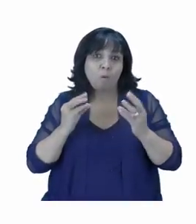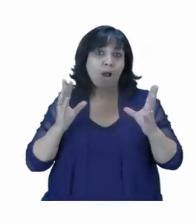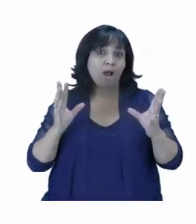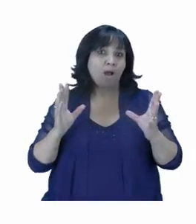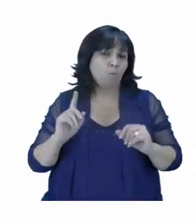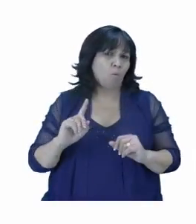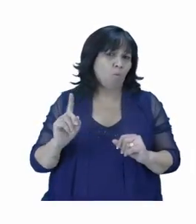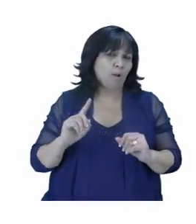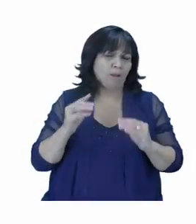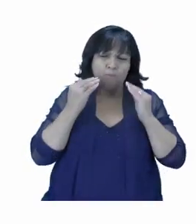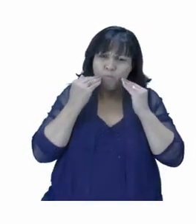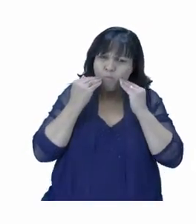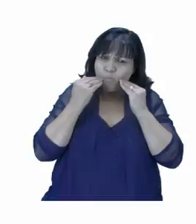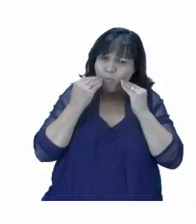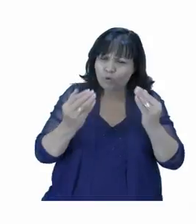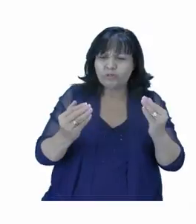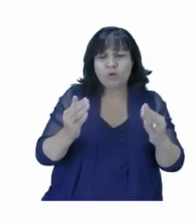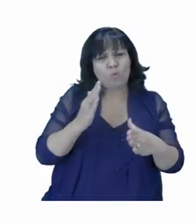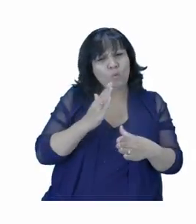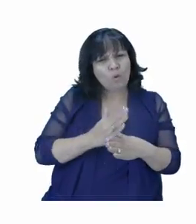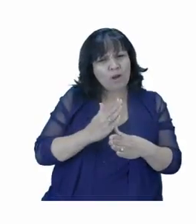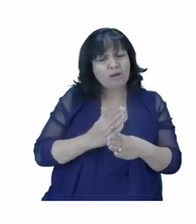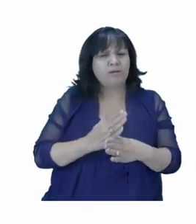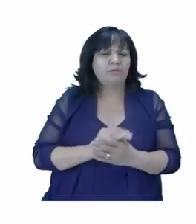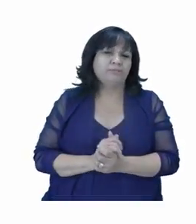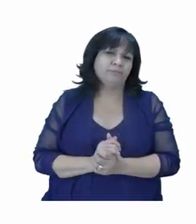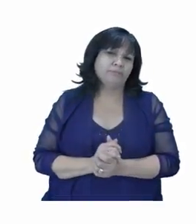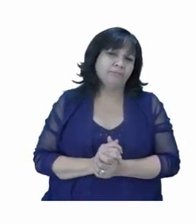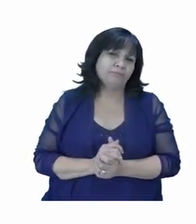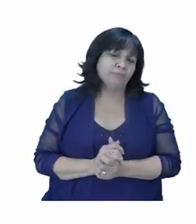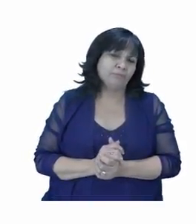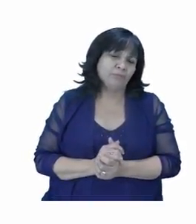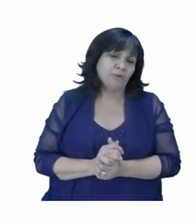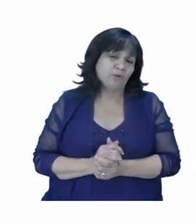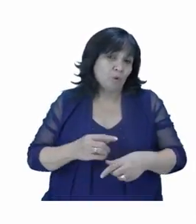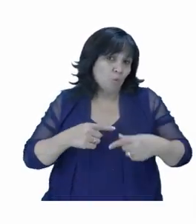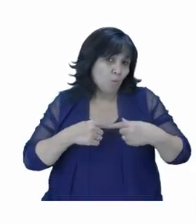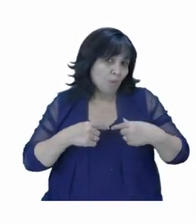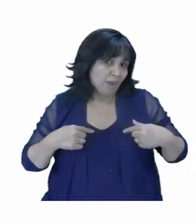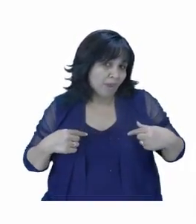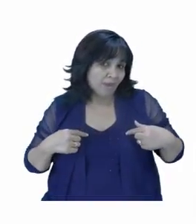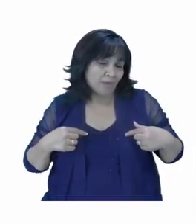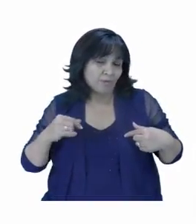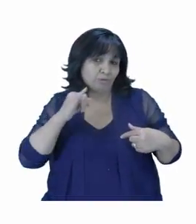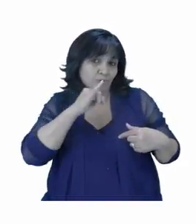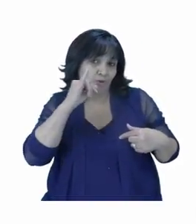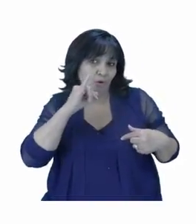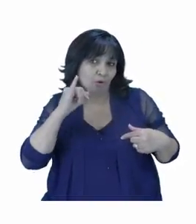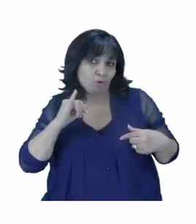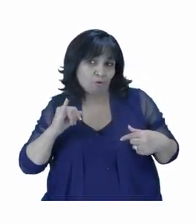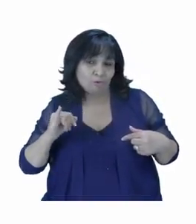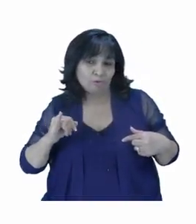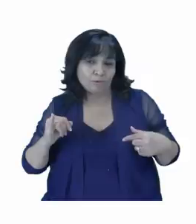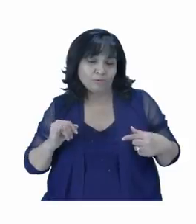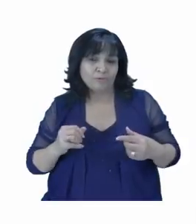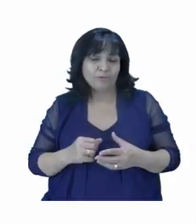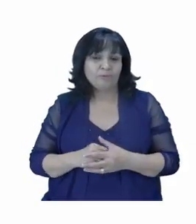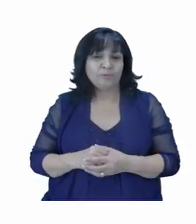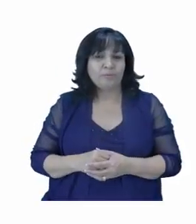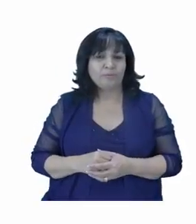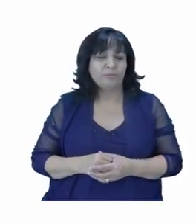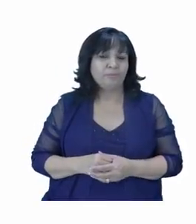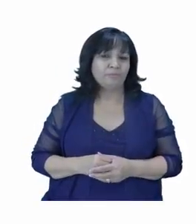important job, my friends. So, we are going to draw and we are also going to make sure that